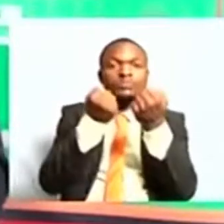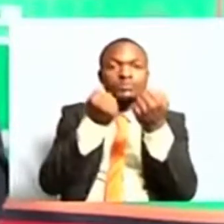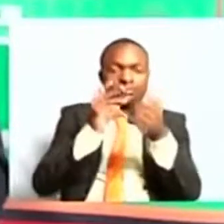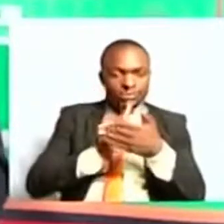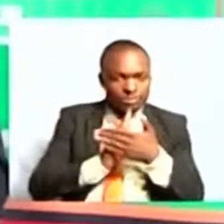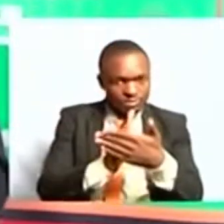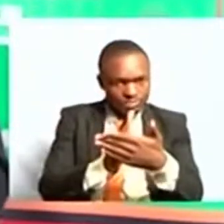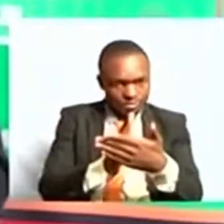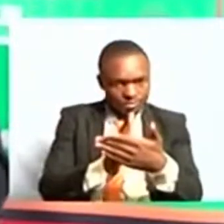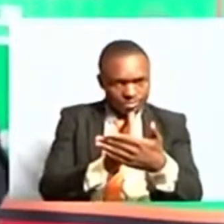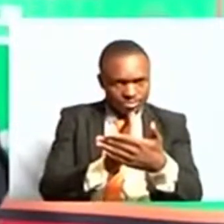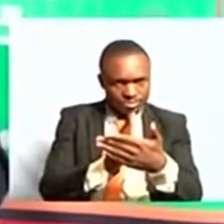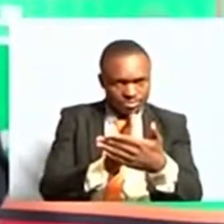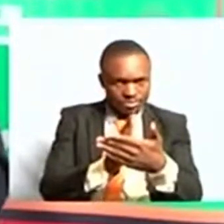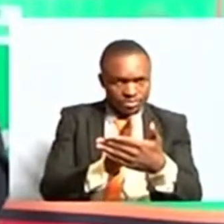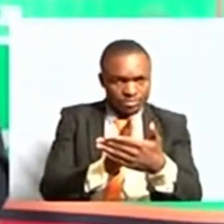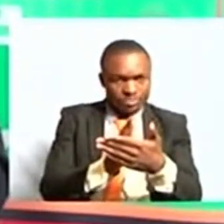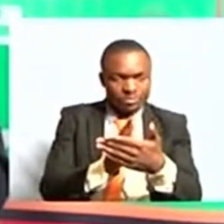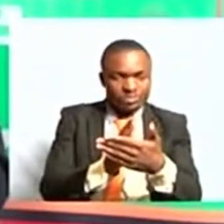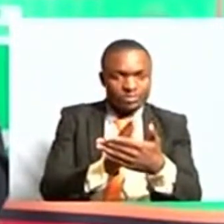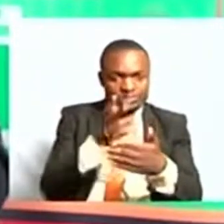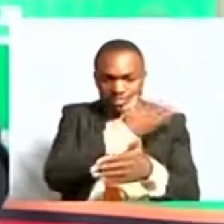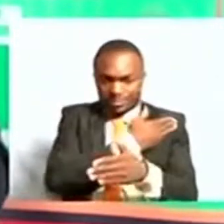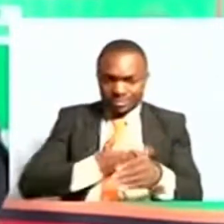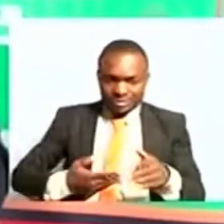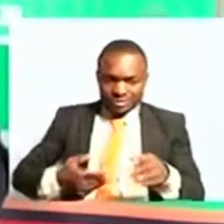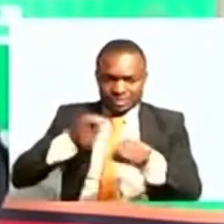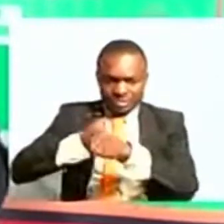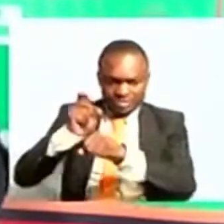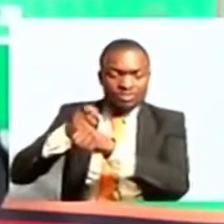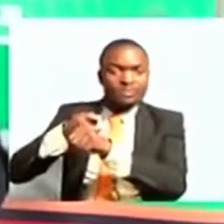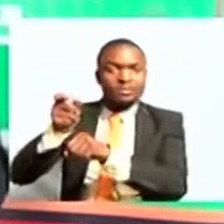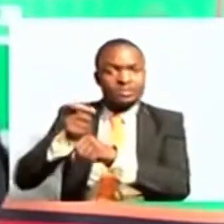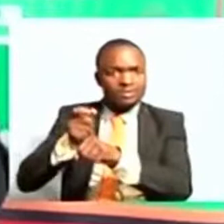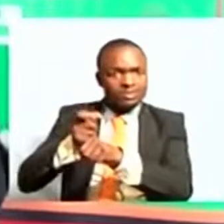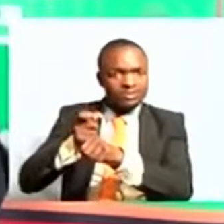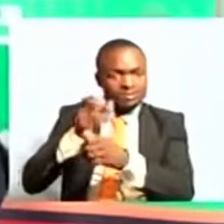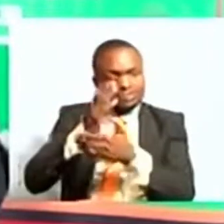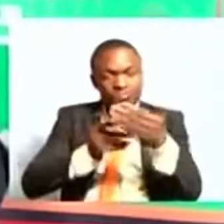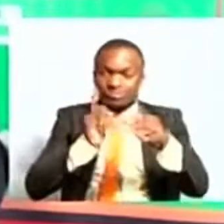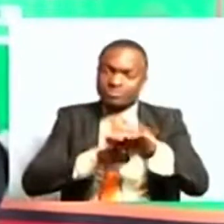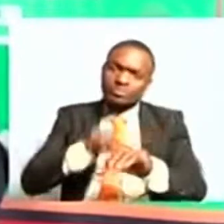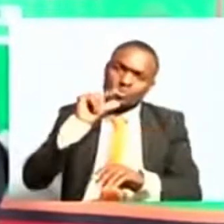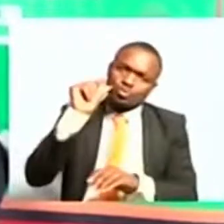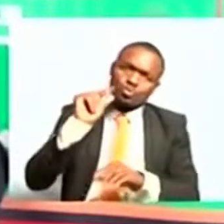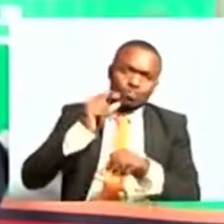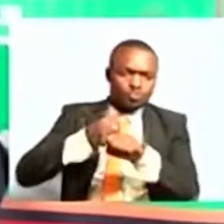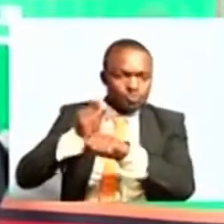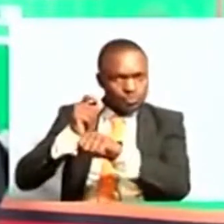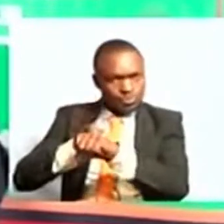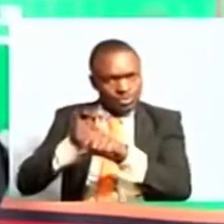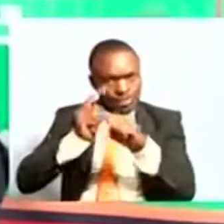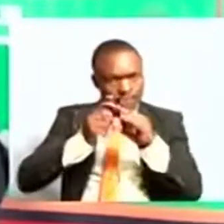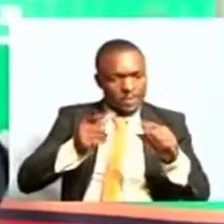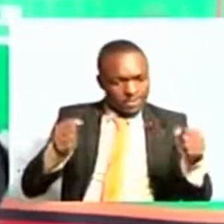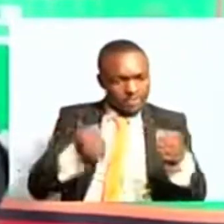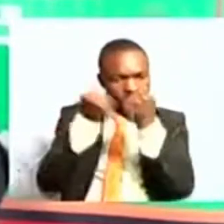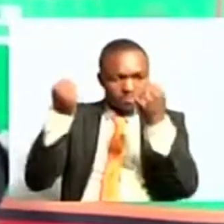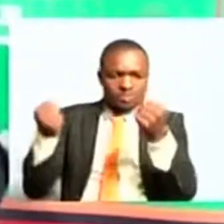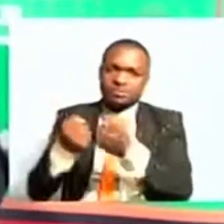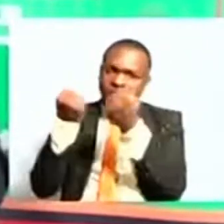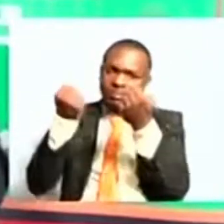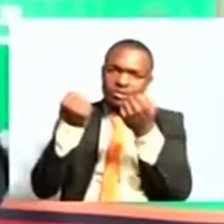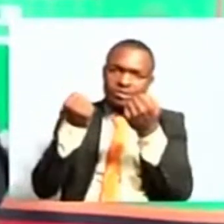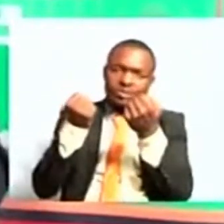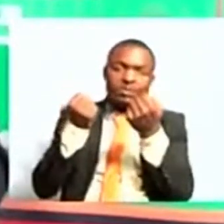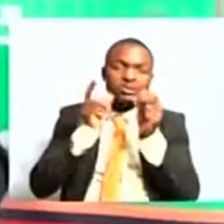lead to fatalities, at times just minor injuries, but an accident is an accident due to either human